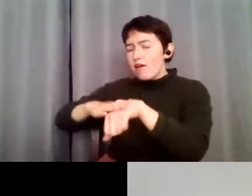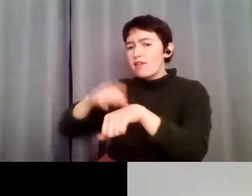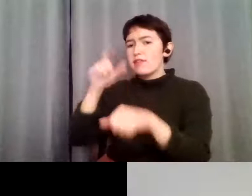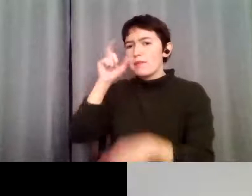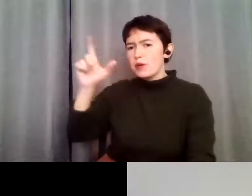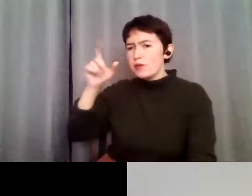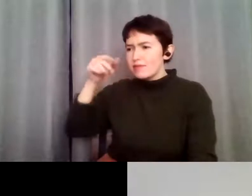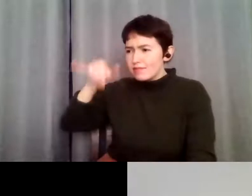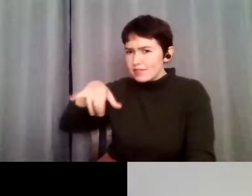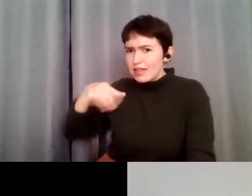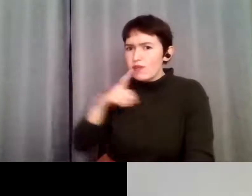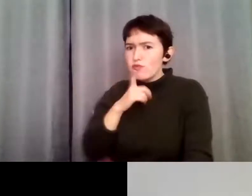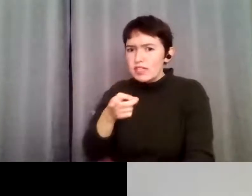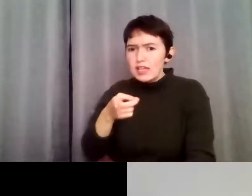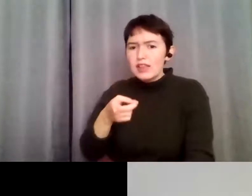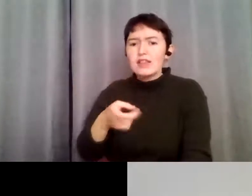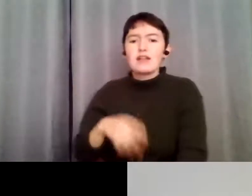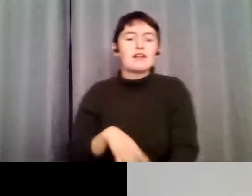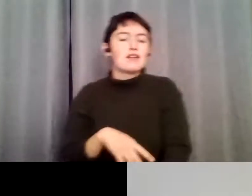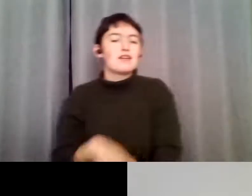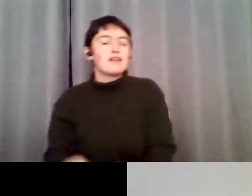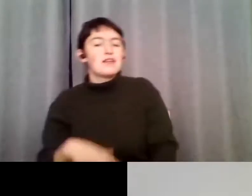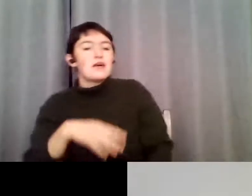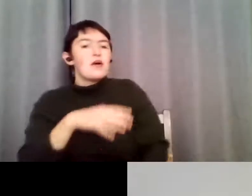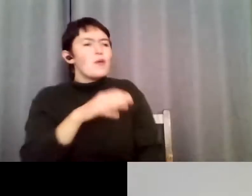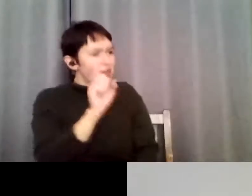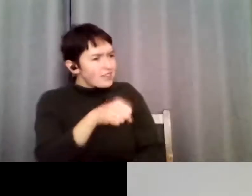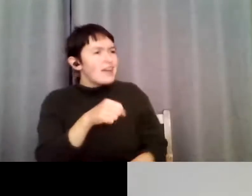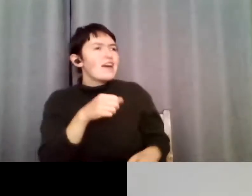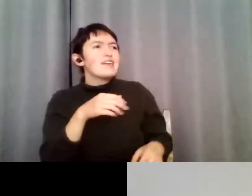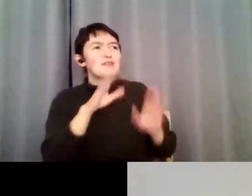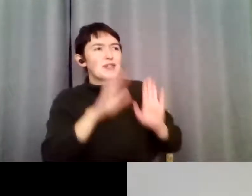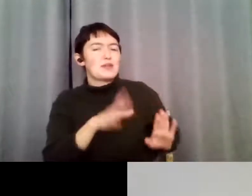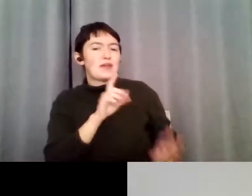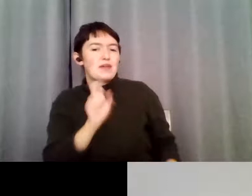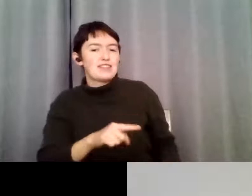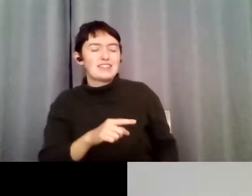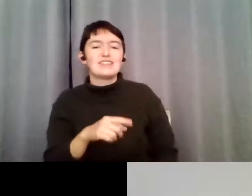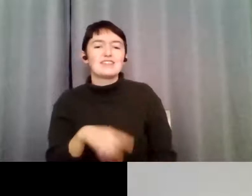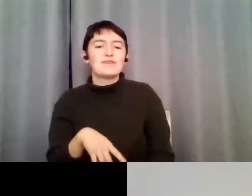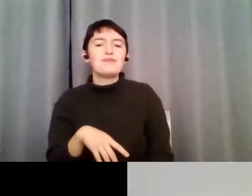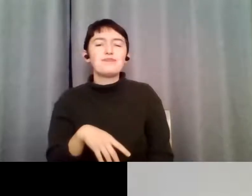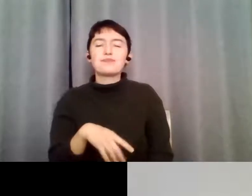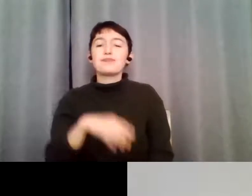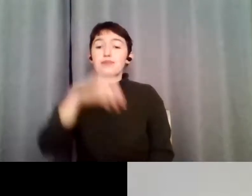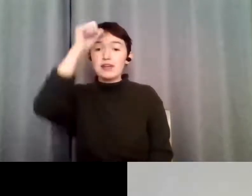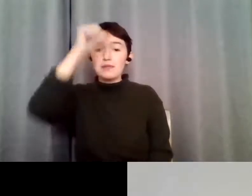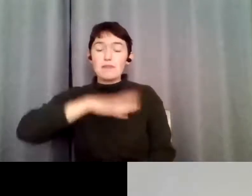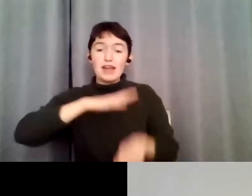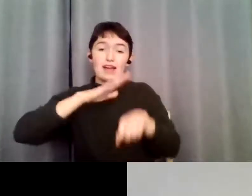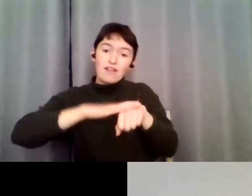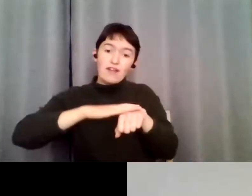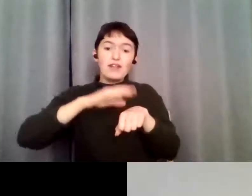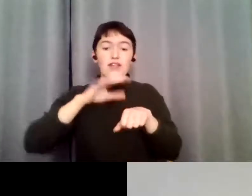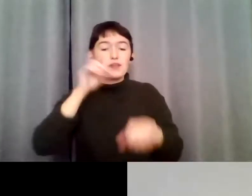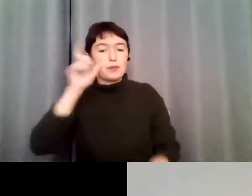good question. So that wasn't the man on the moon is real. That was what a good question. So the man on the moon. So for folks who are not